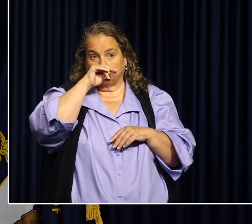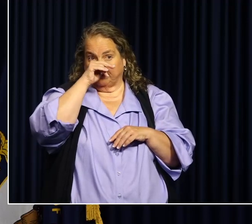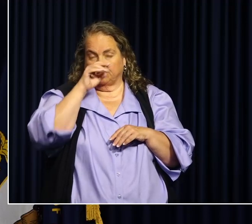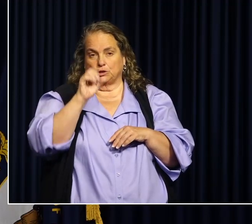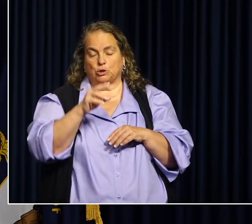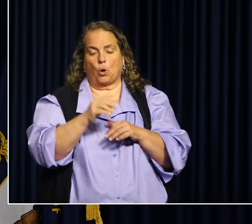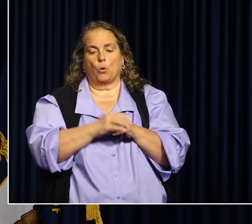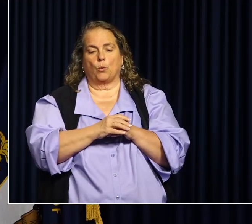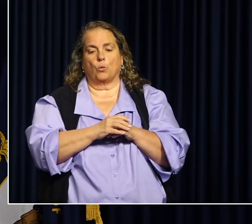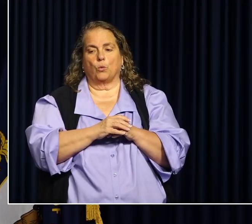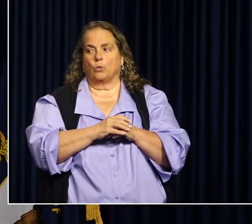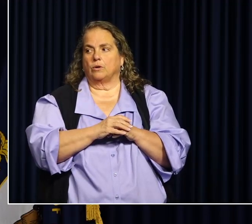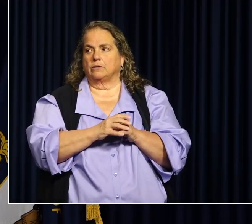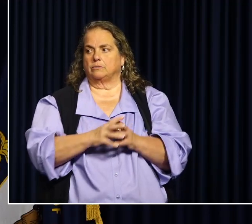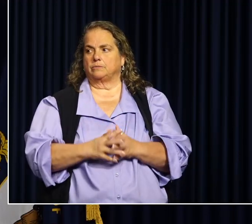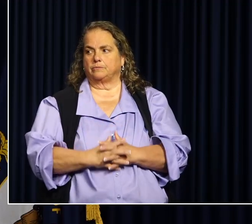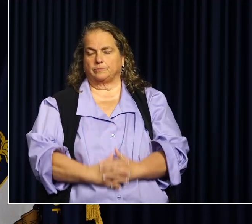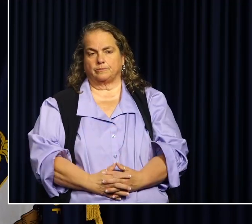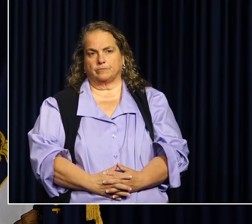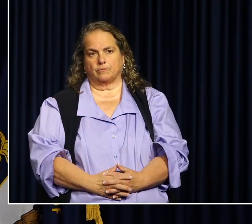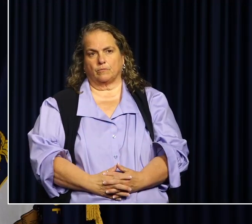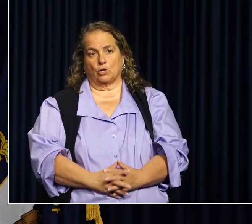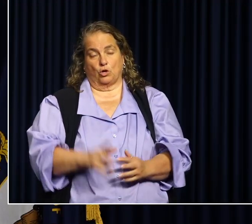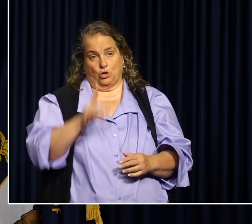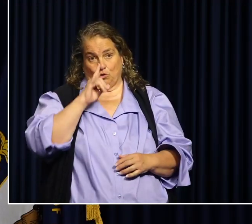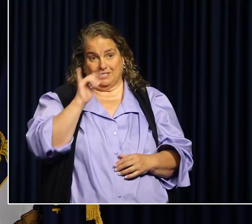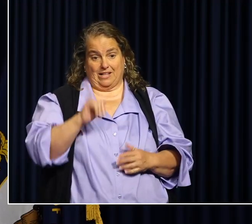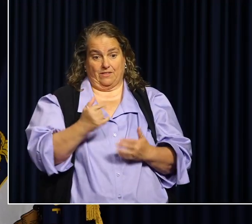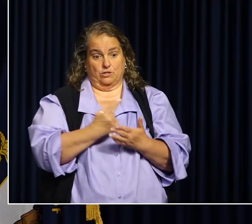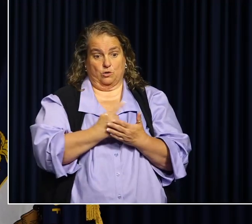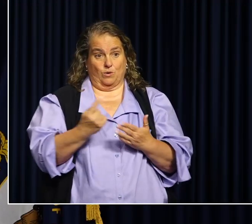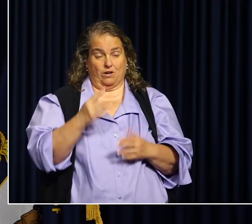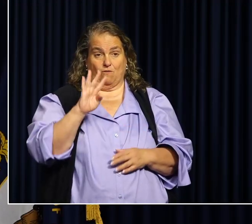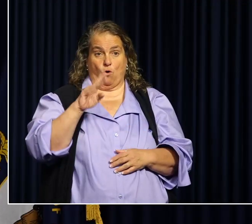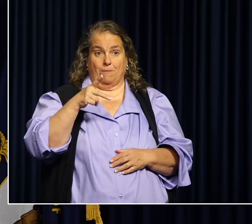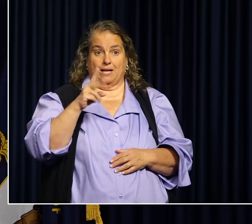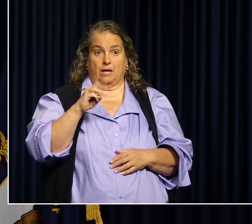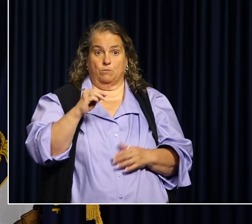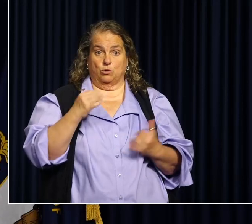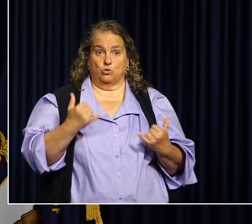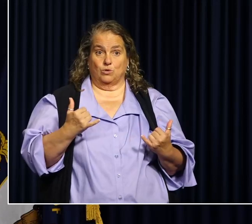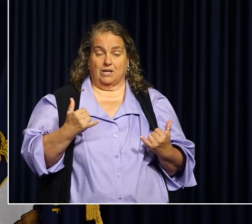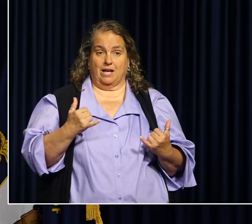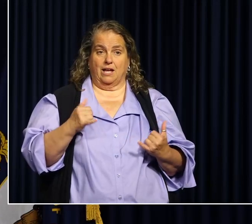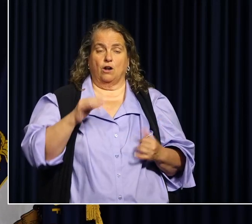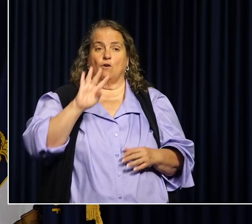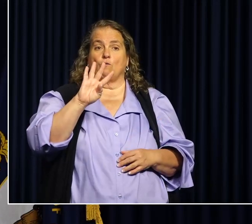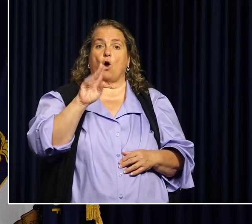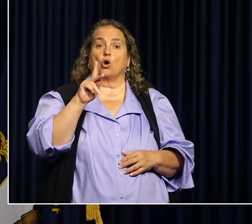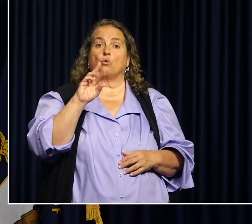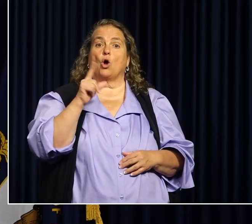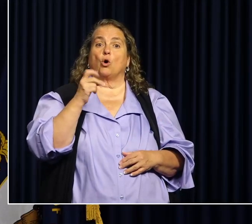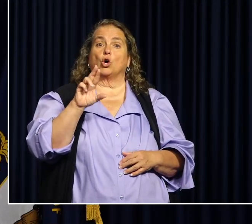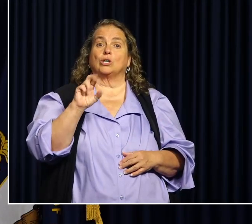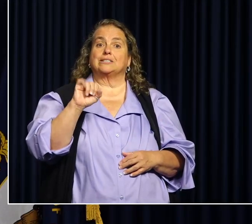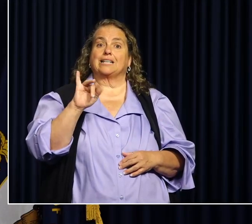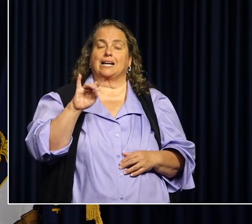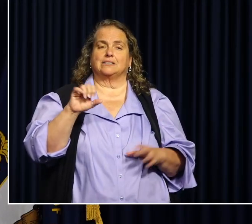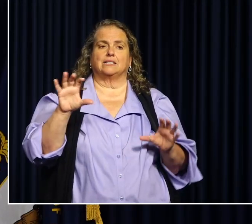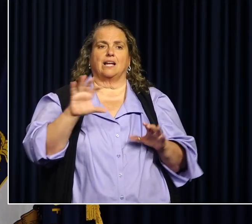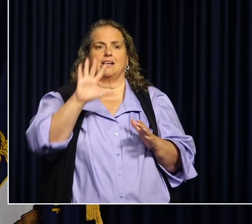So it looks like this week, as of 4 p.m. today, the 4 Kroger sites have